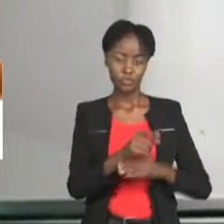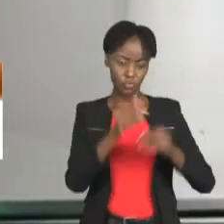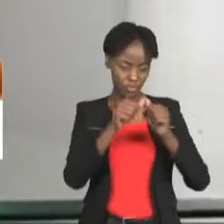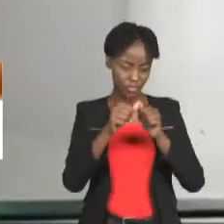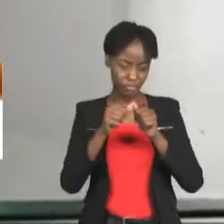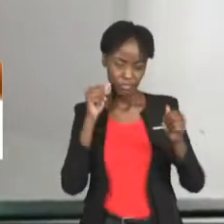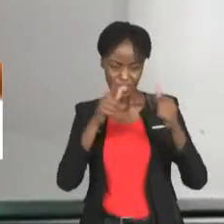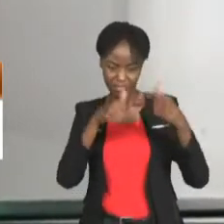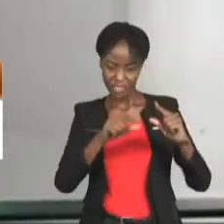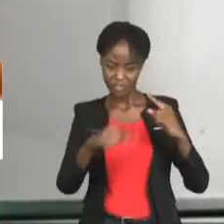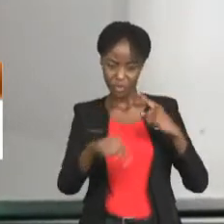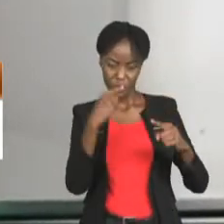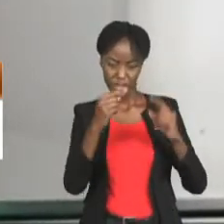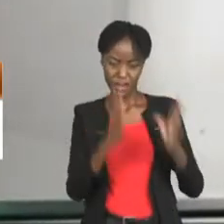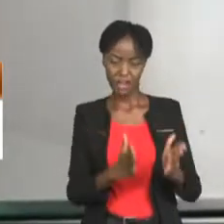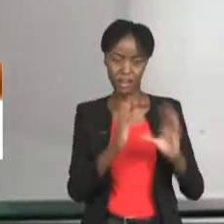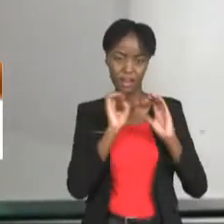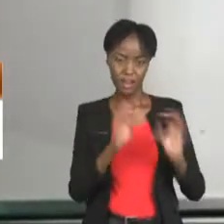January polls.